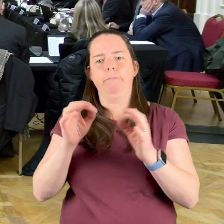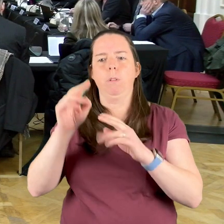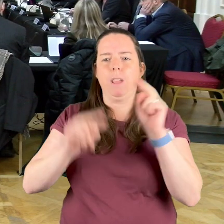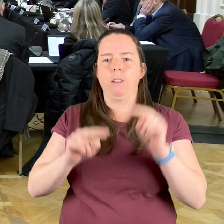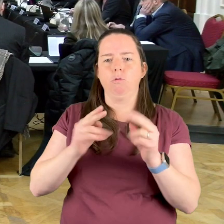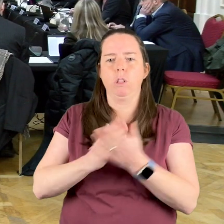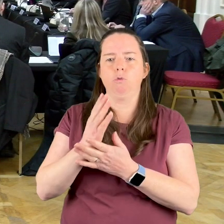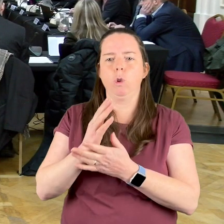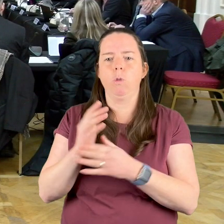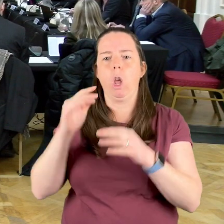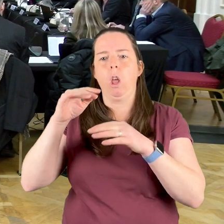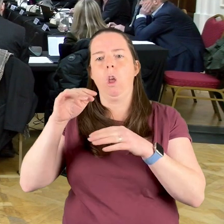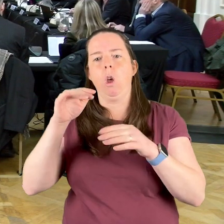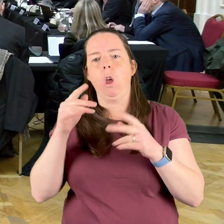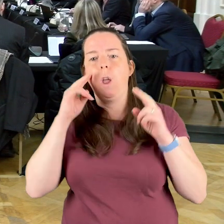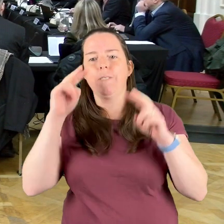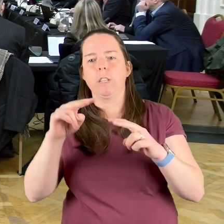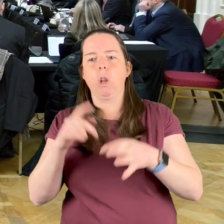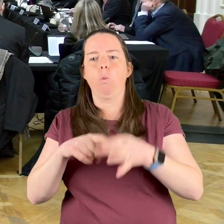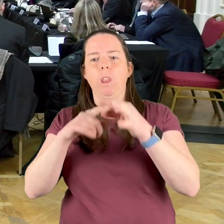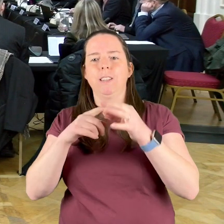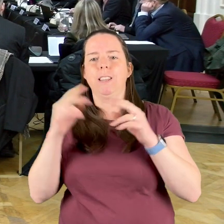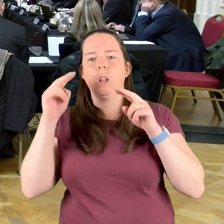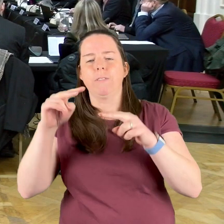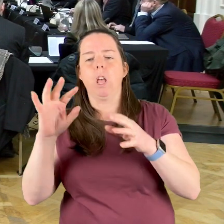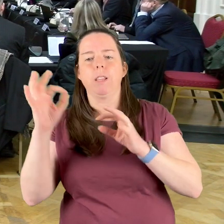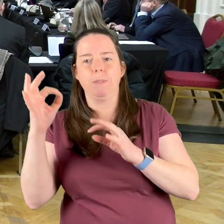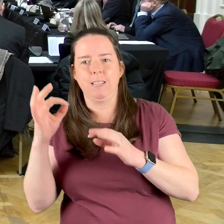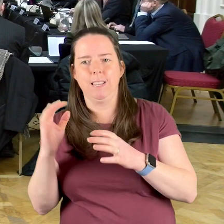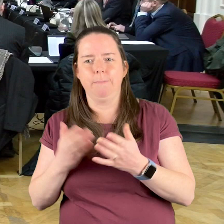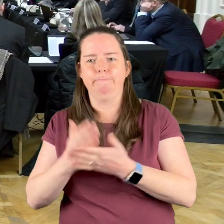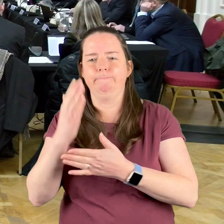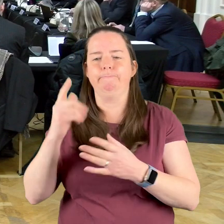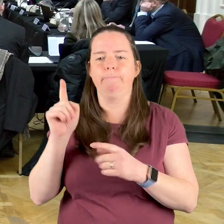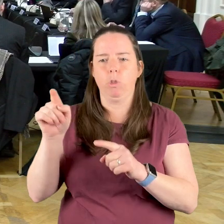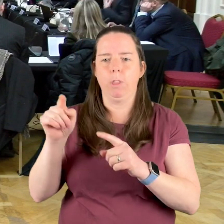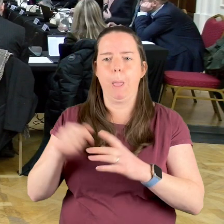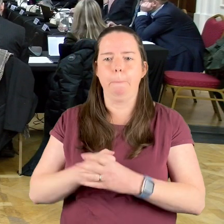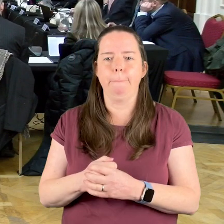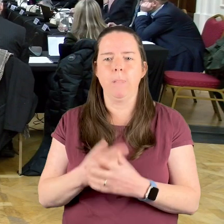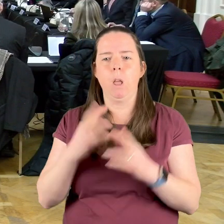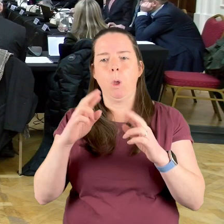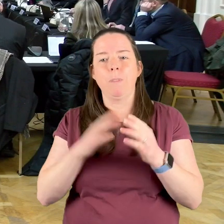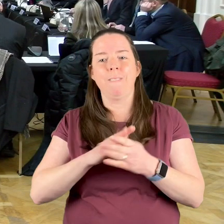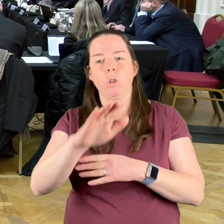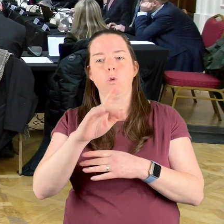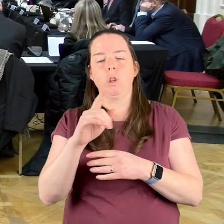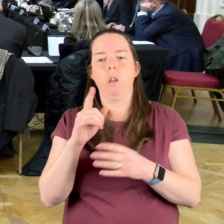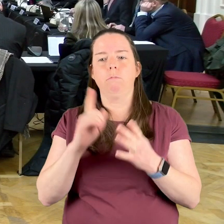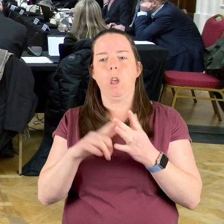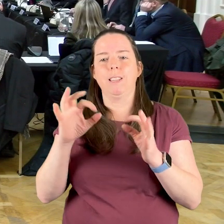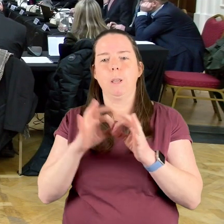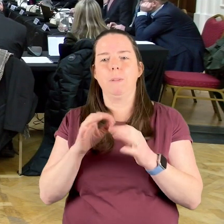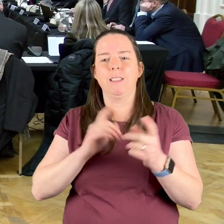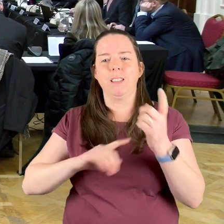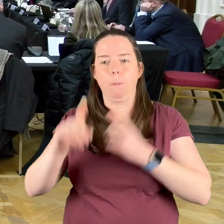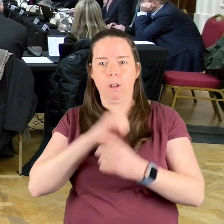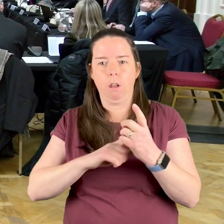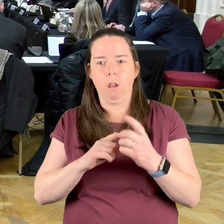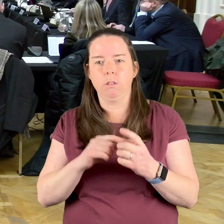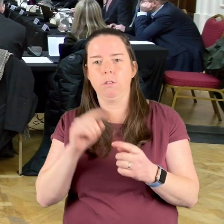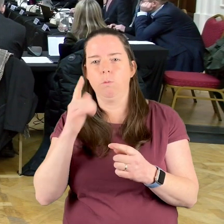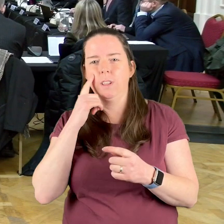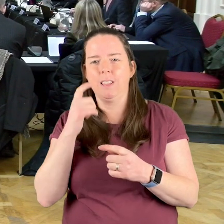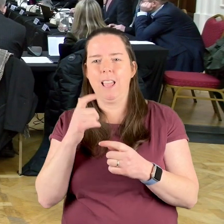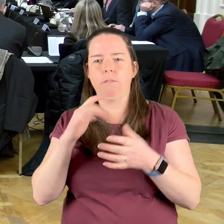through the Quality and Oversight Committee. And I'm hoping that in the future, one of the ICB seminars, we can bring our dashboard and